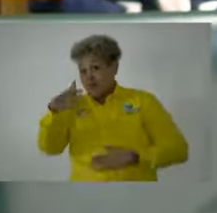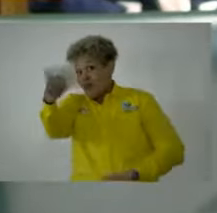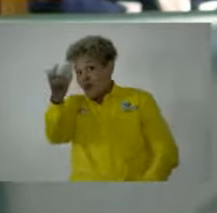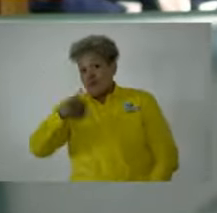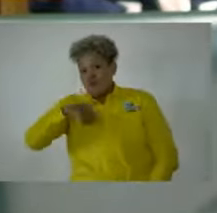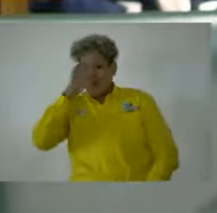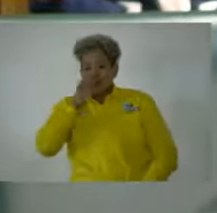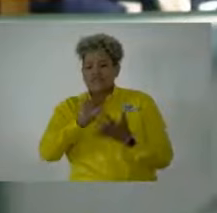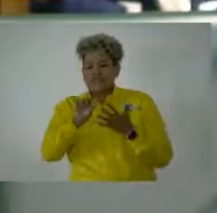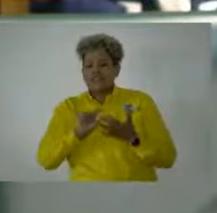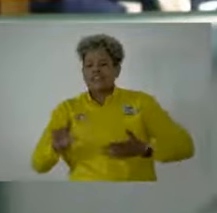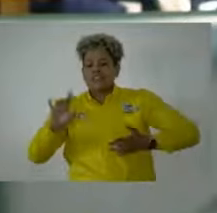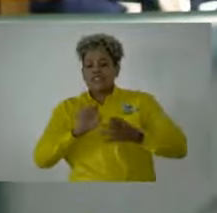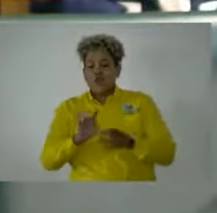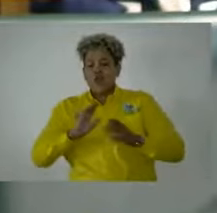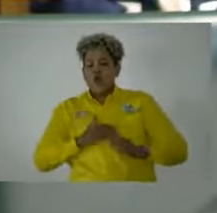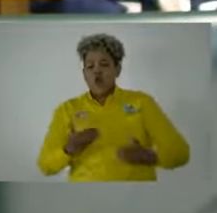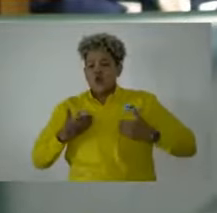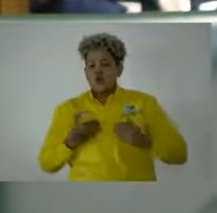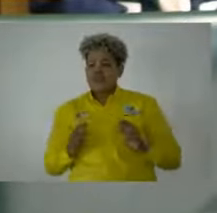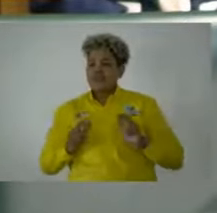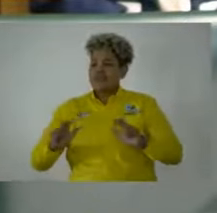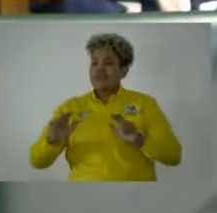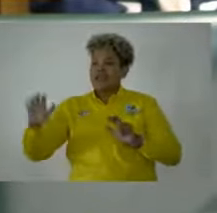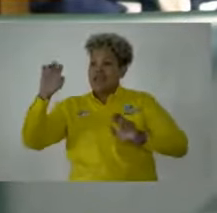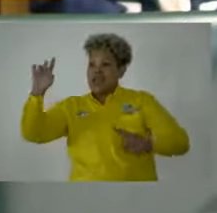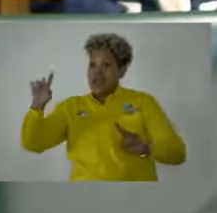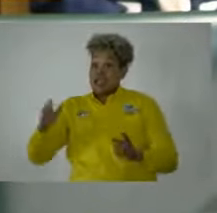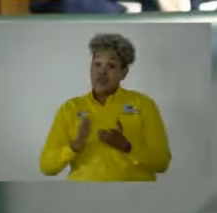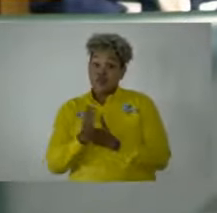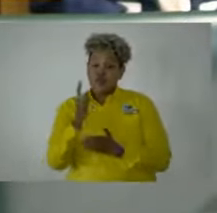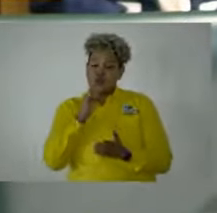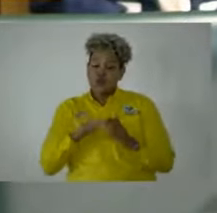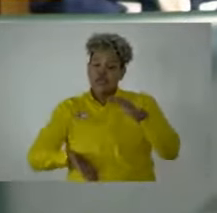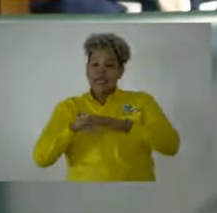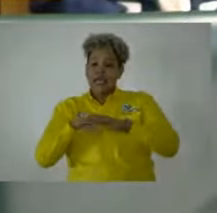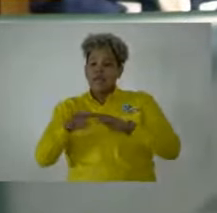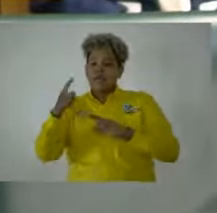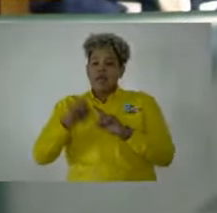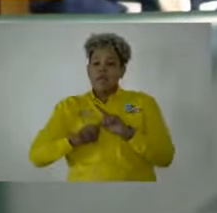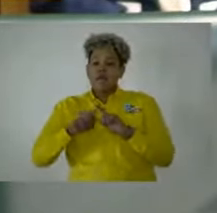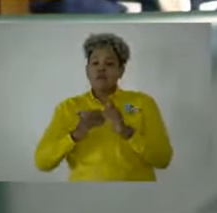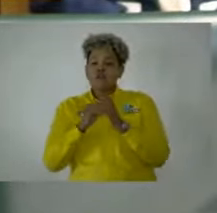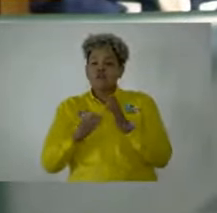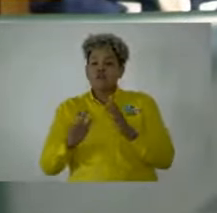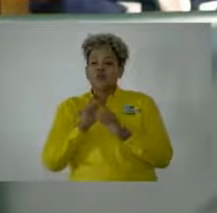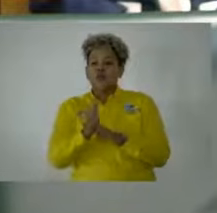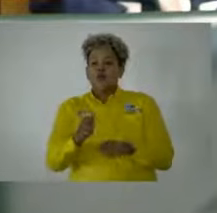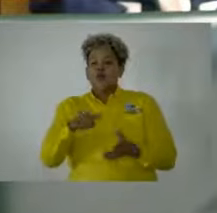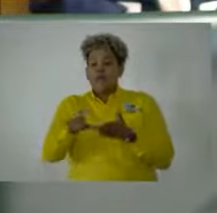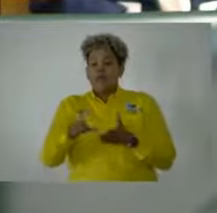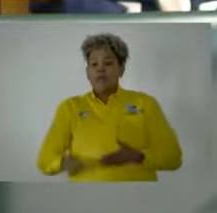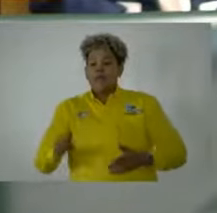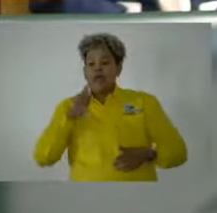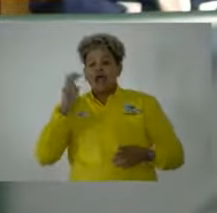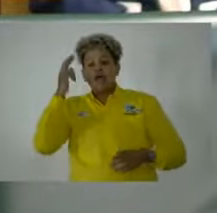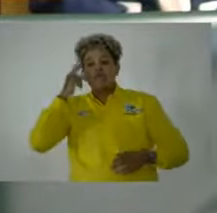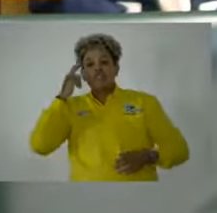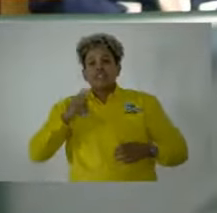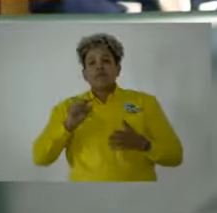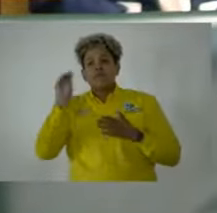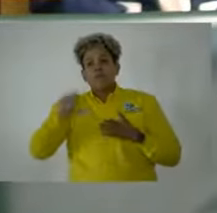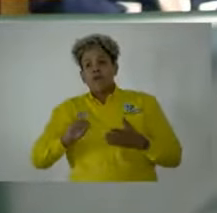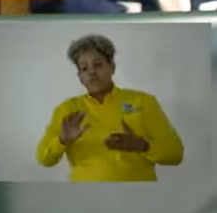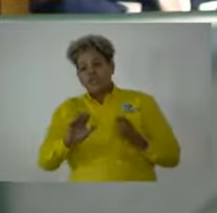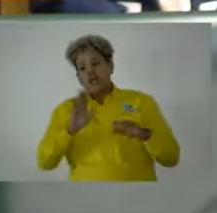we will incentivize our youth to invest in their education by capping their monthly student loan payments at a reasonable